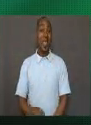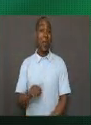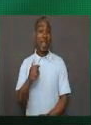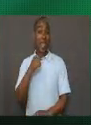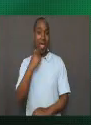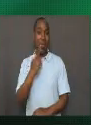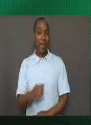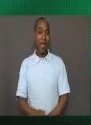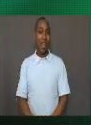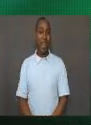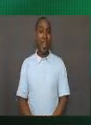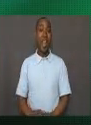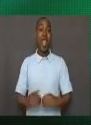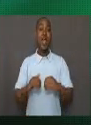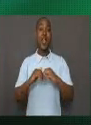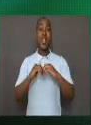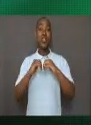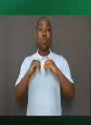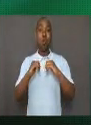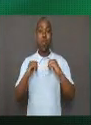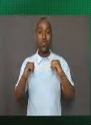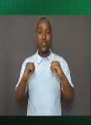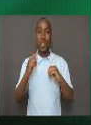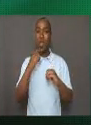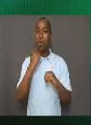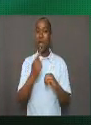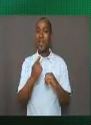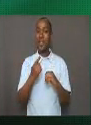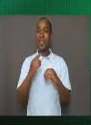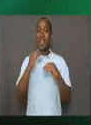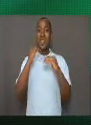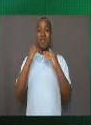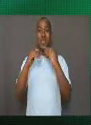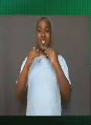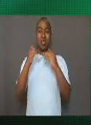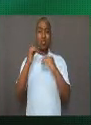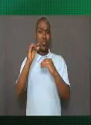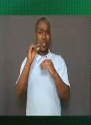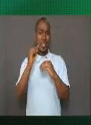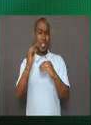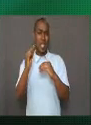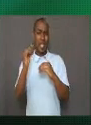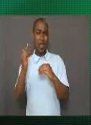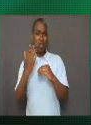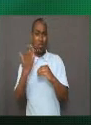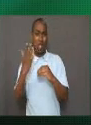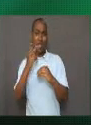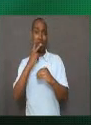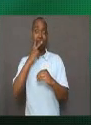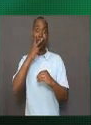words, resolution means the amount of detail that can be seen.